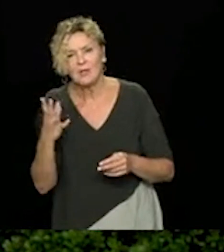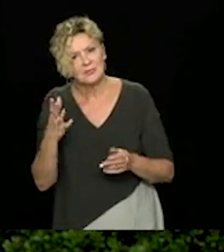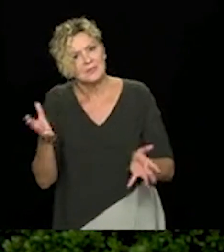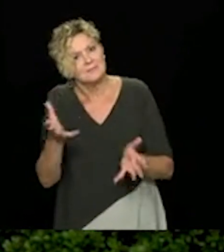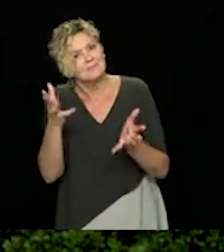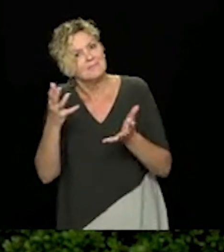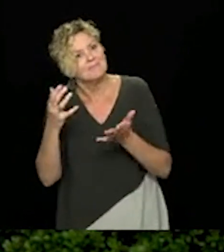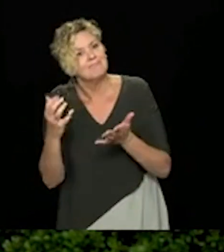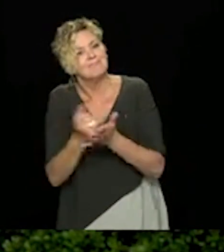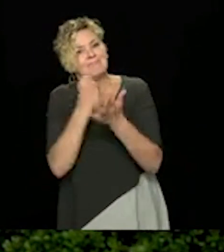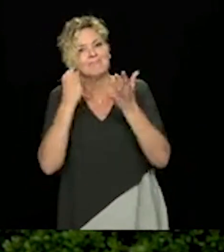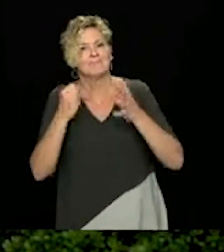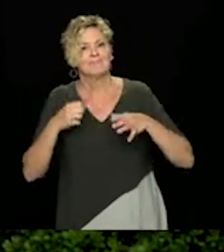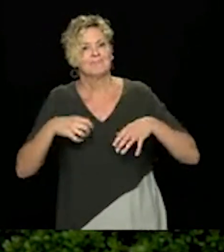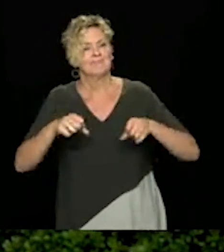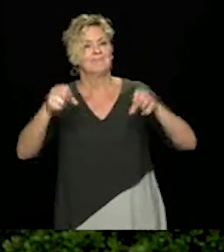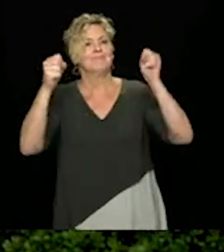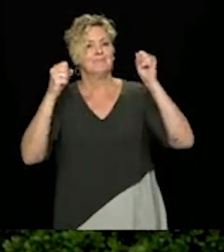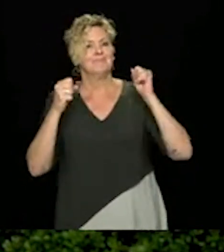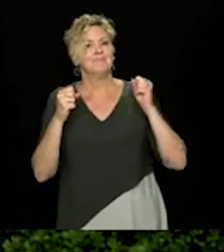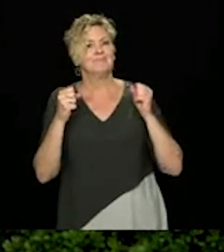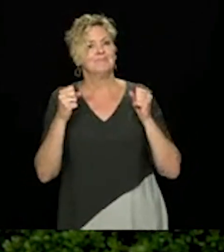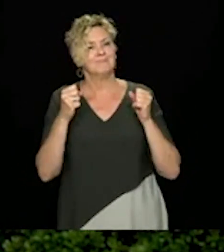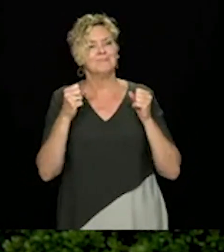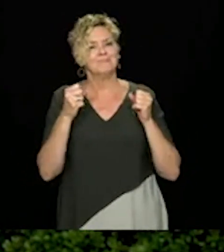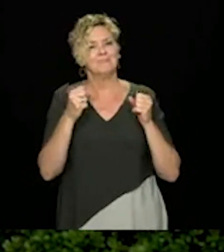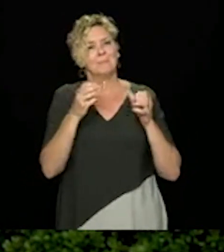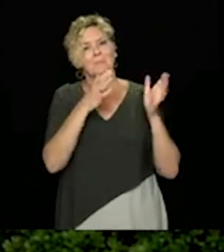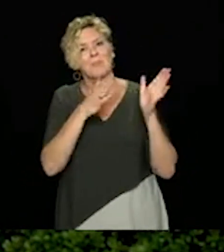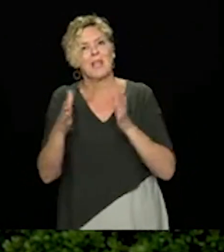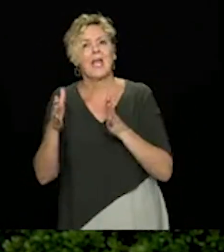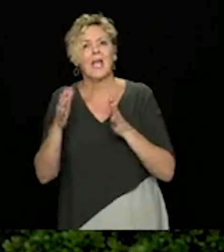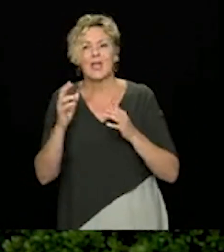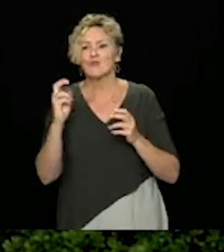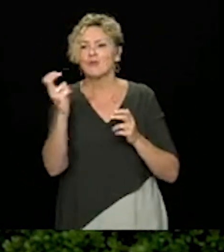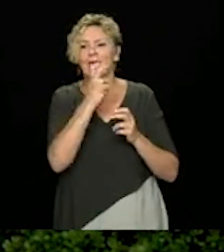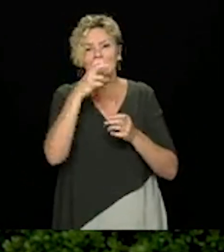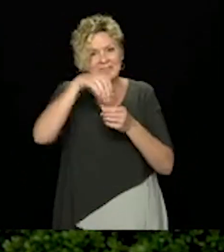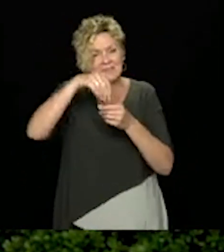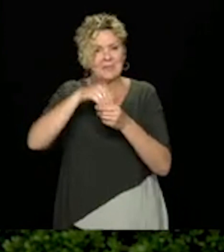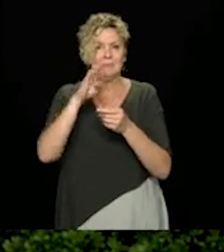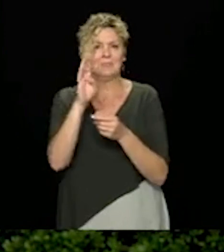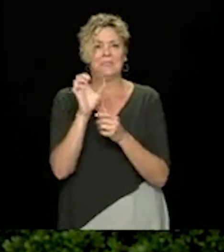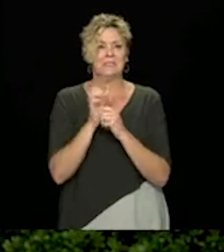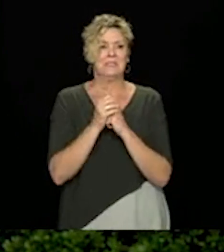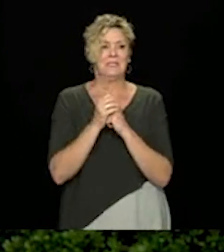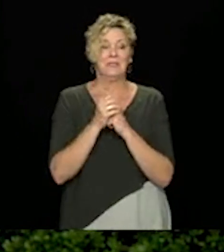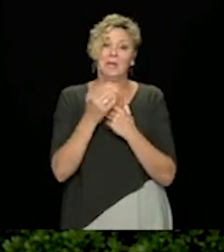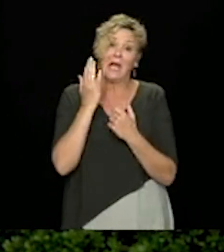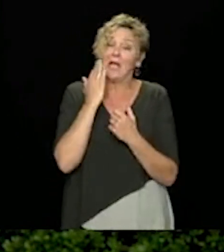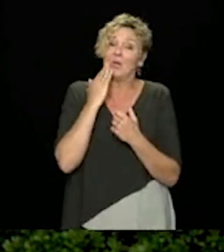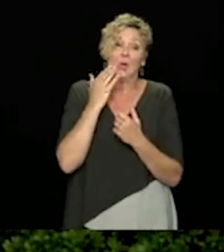I'm under no illusion. We will not be able to replace the countless travelers that come from the U.S. and